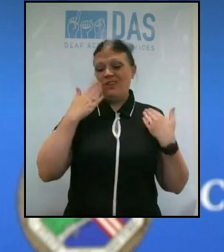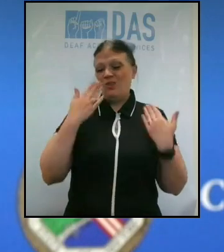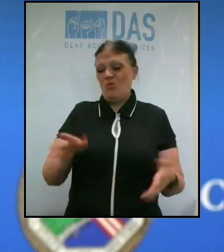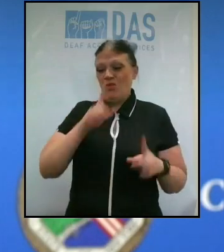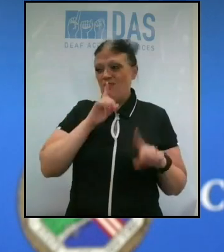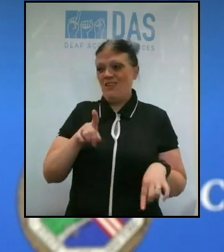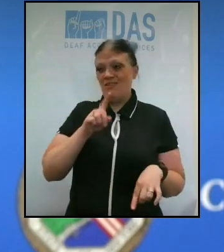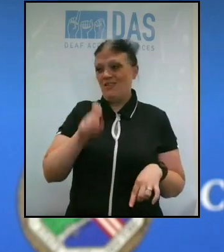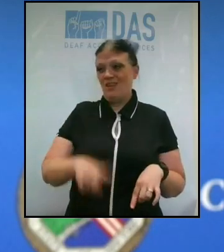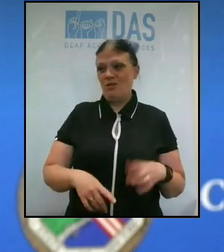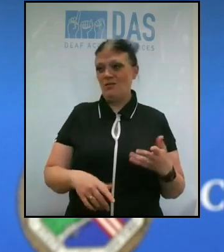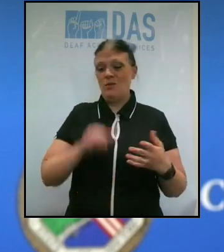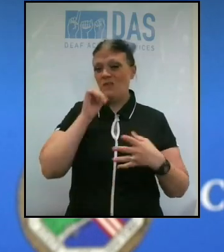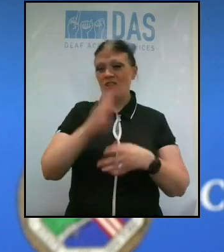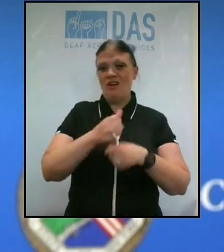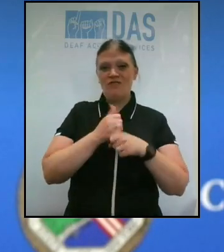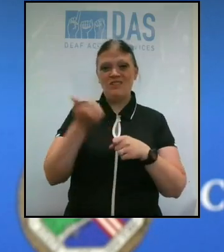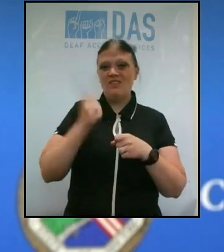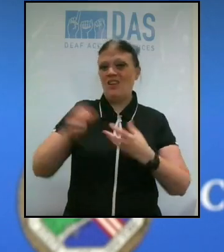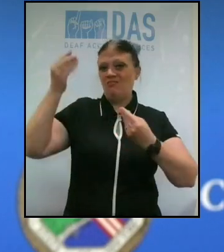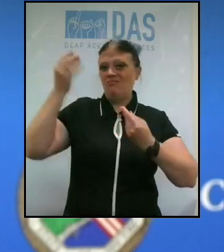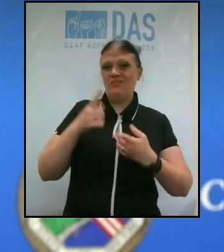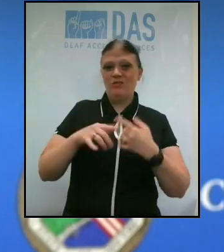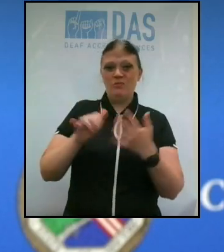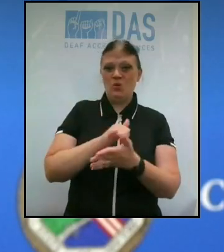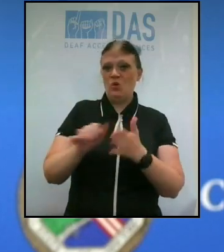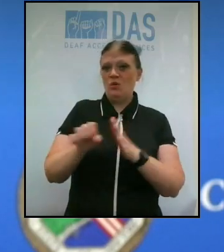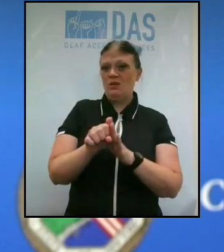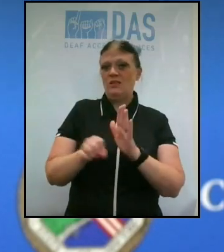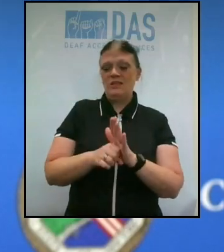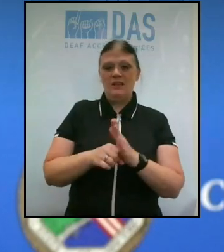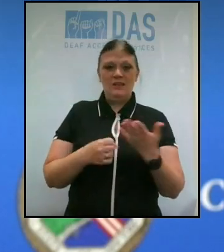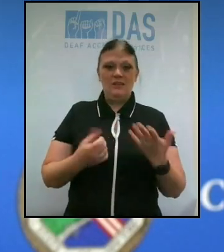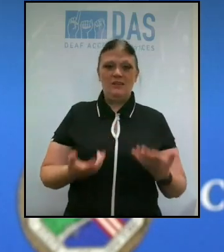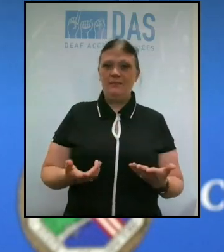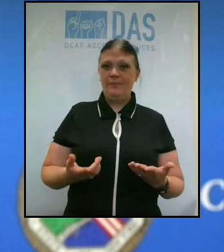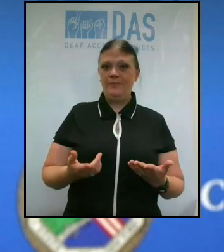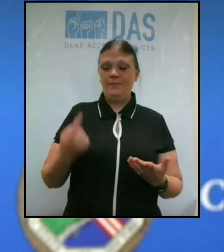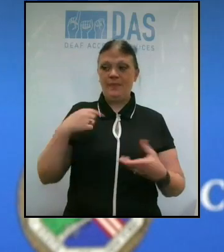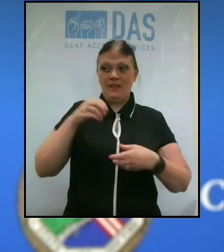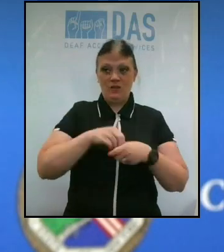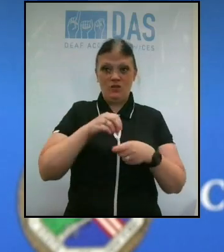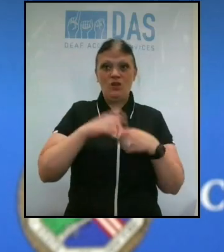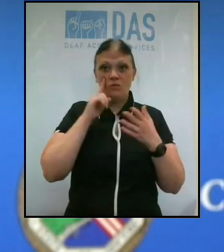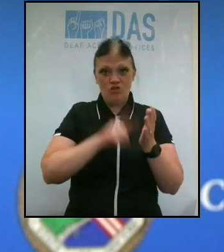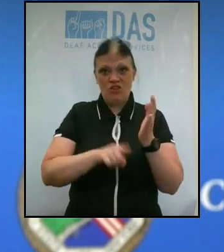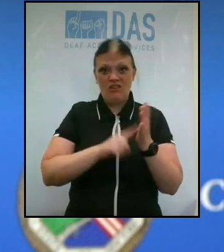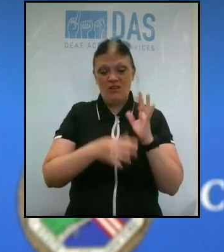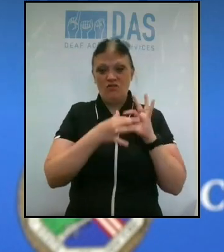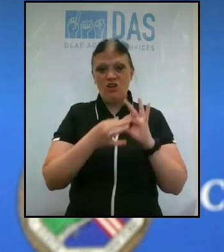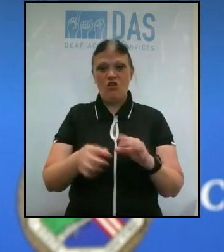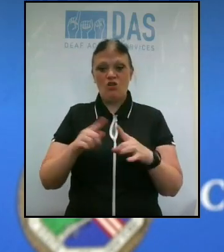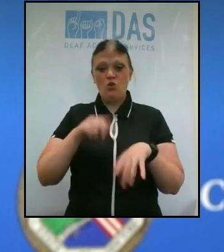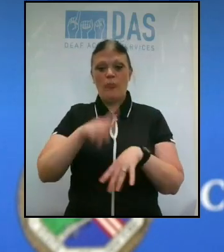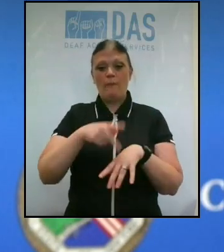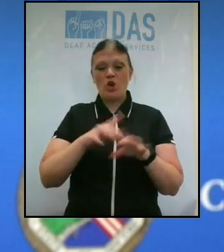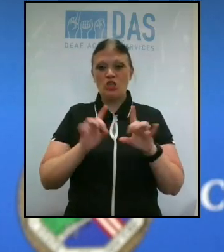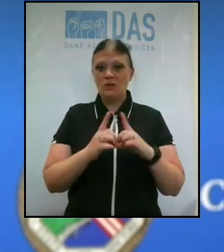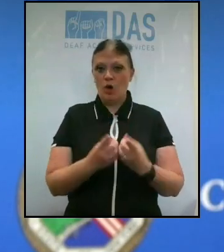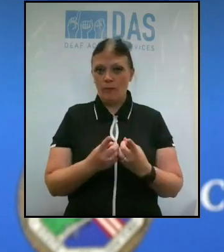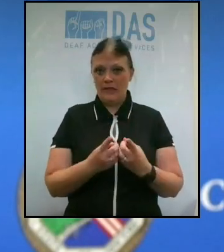question. We have not received guidance from New York State. We are internally looking at that with regards to our Parks Department.